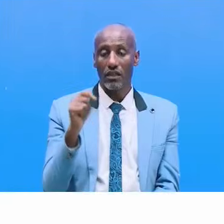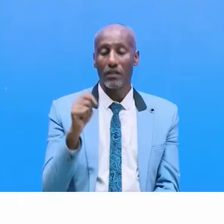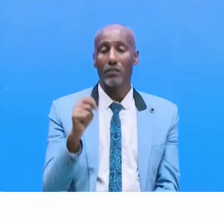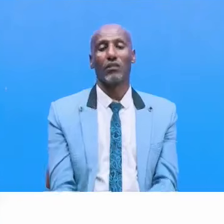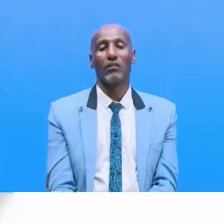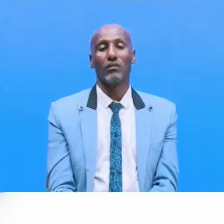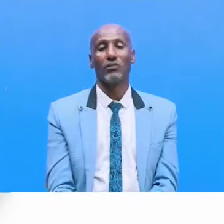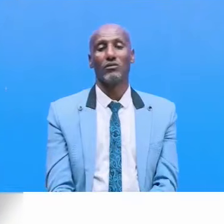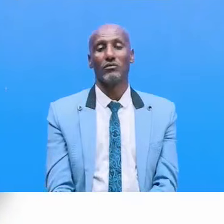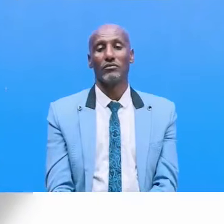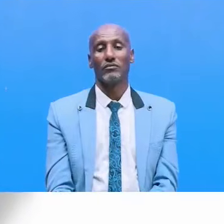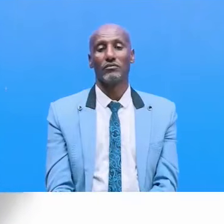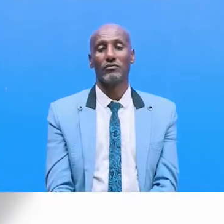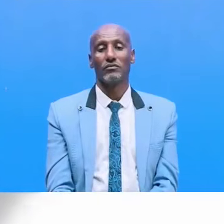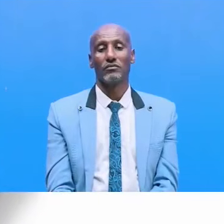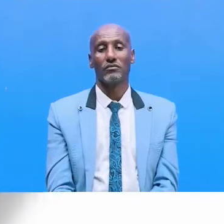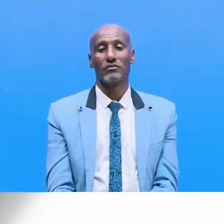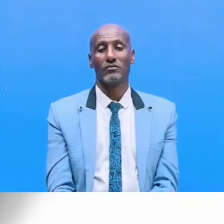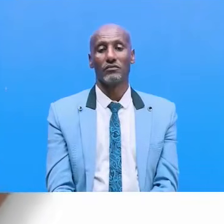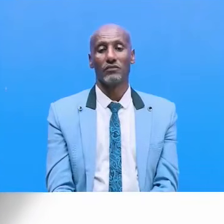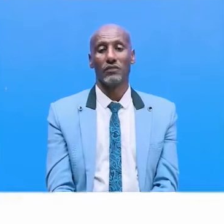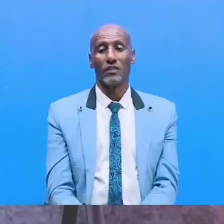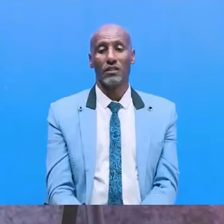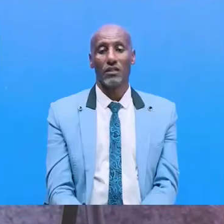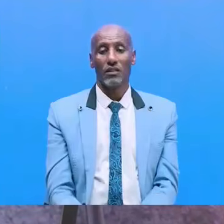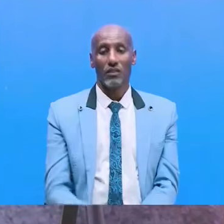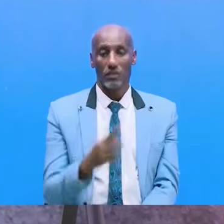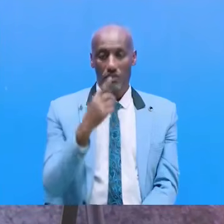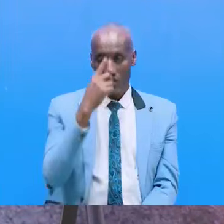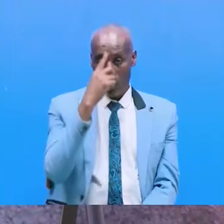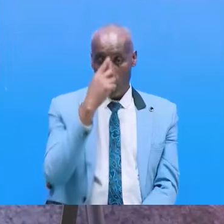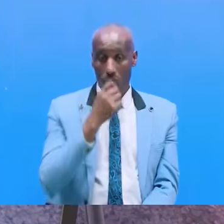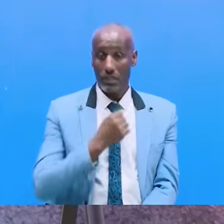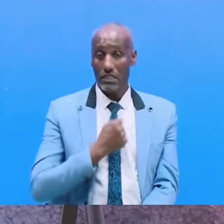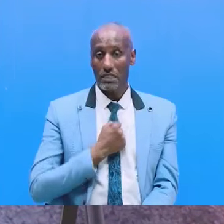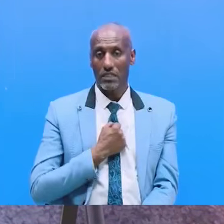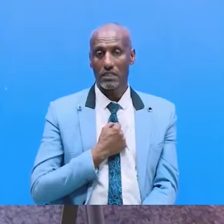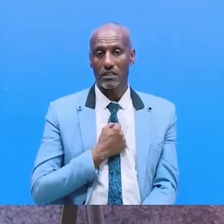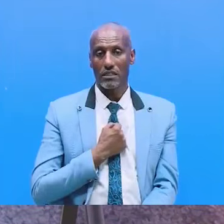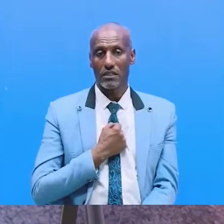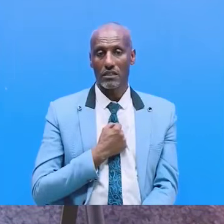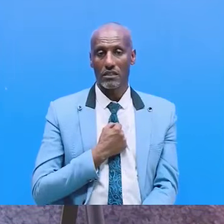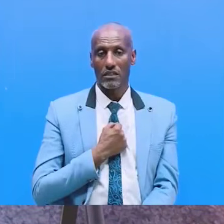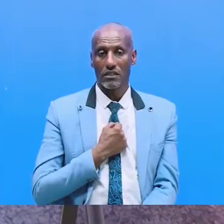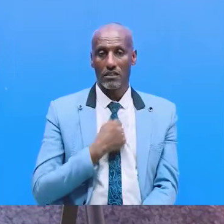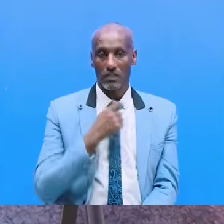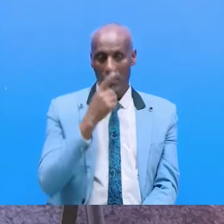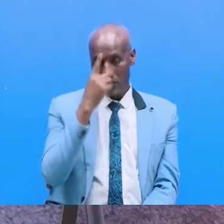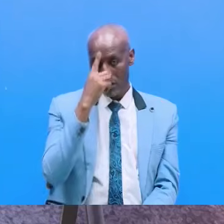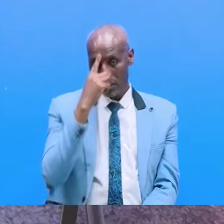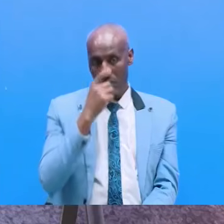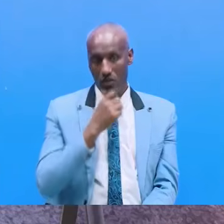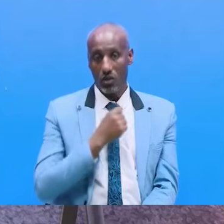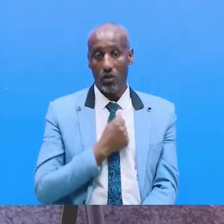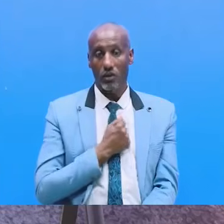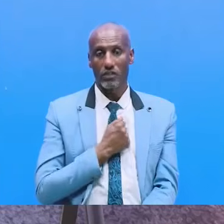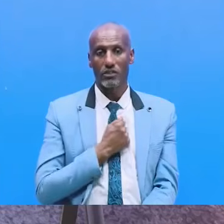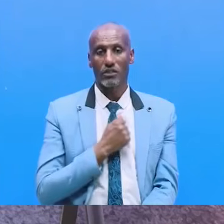hour. And also honesty. So when you say, for example, honest, when we say honest, we are